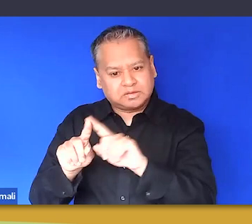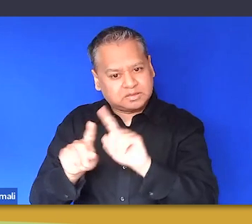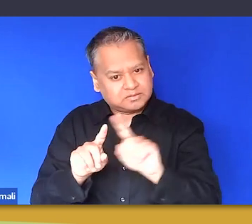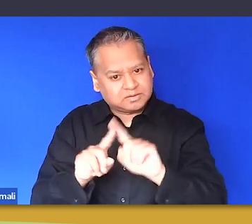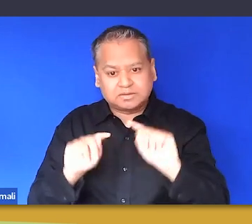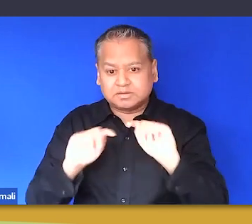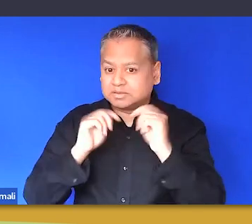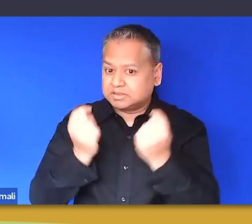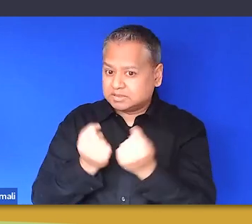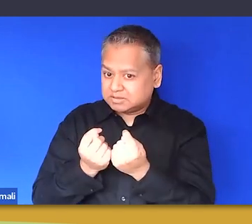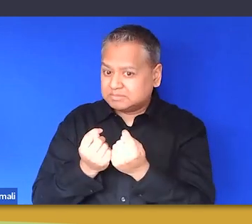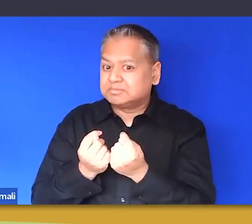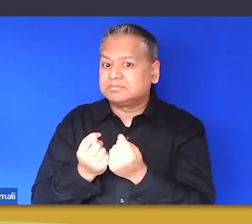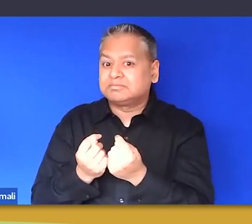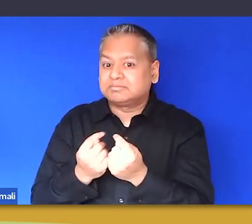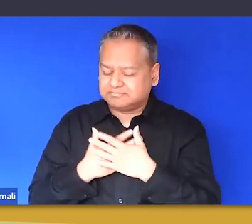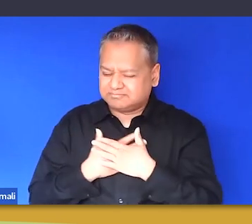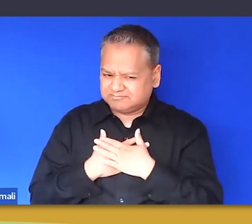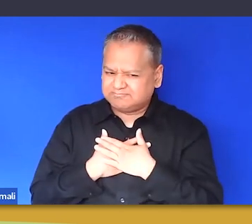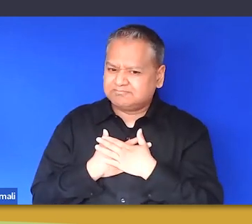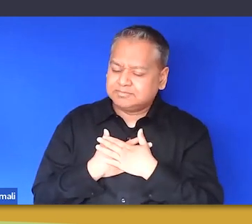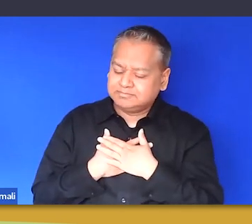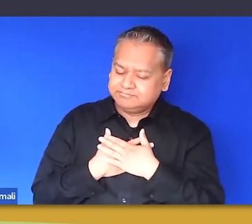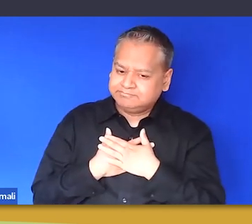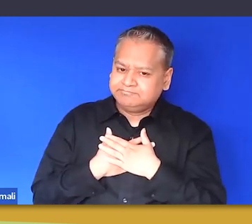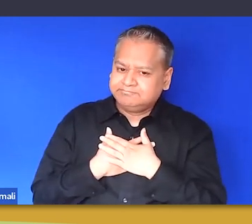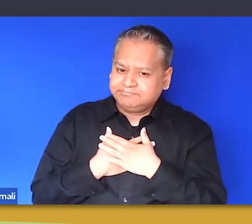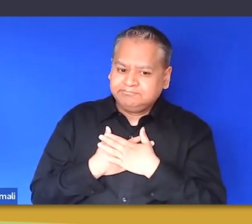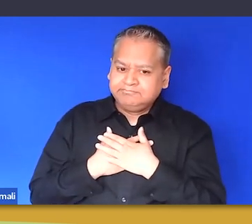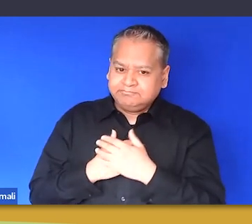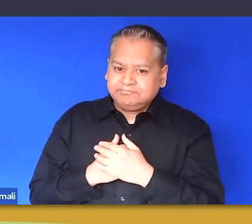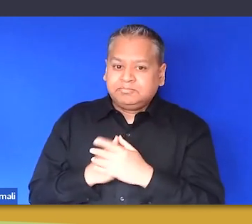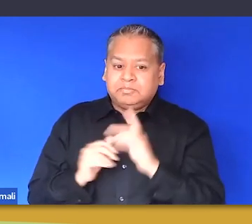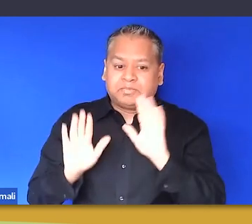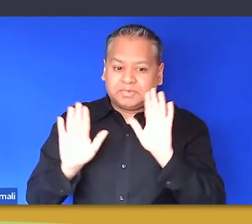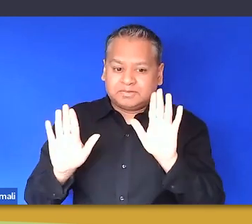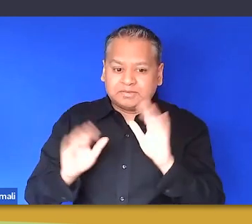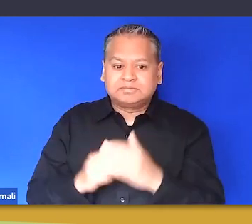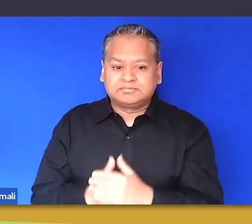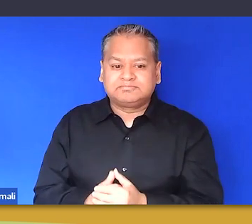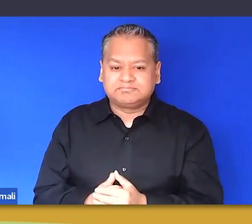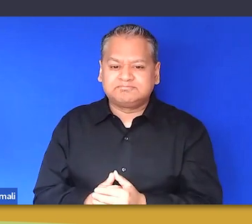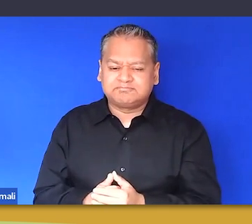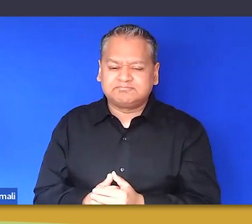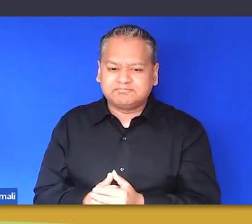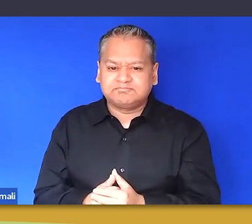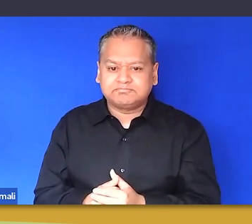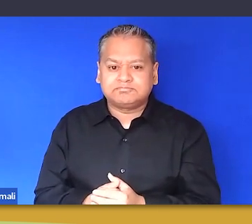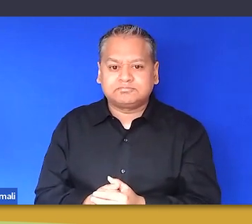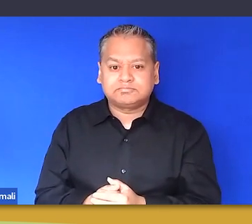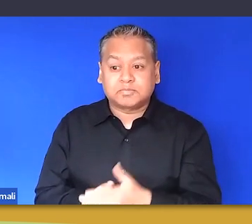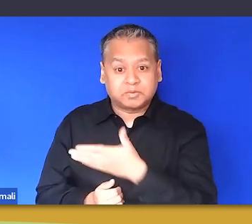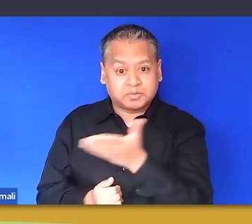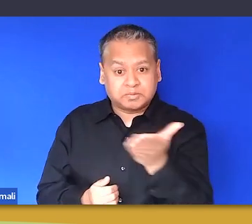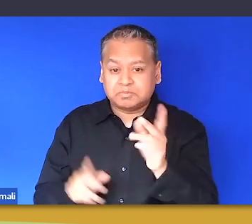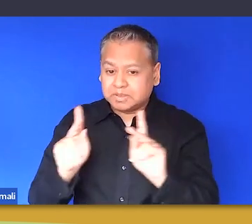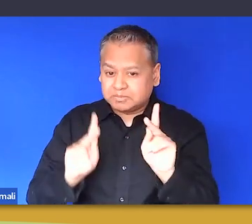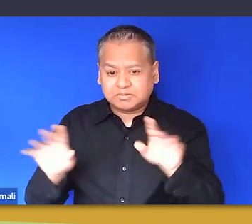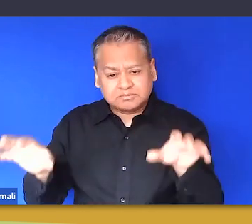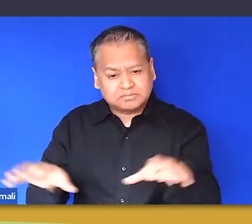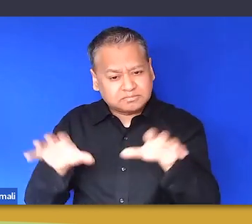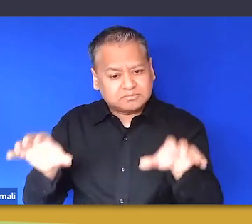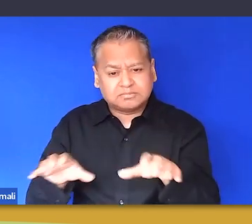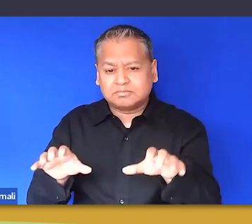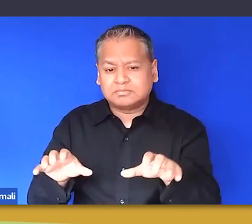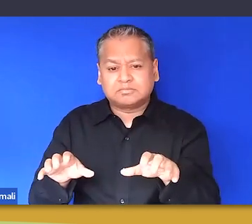that help it become a reality. And all of these things were born from grassroots people, thousands of individuals with dreams of